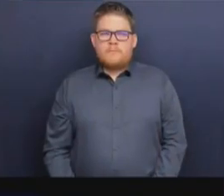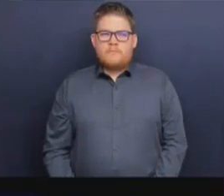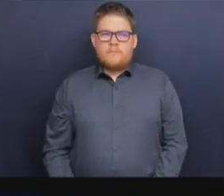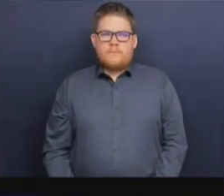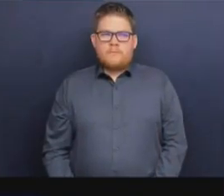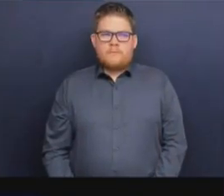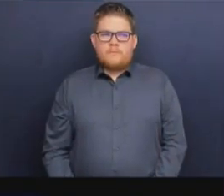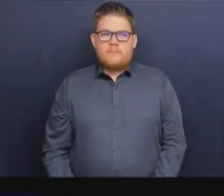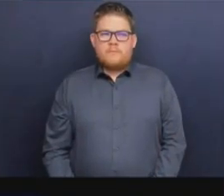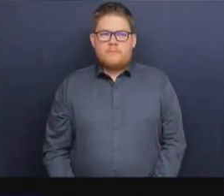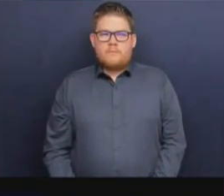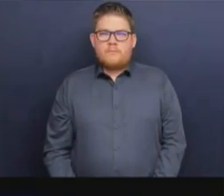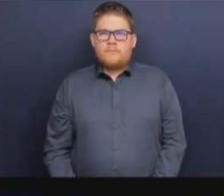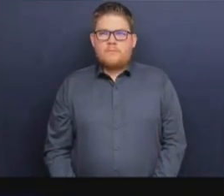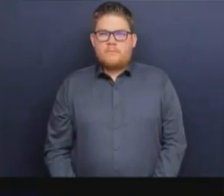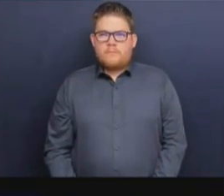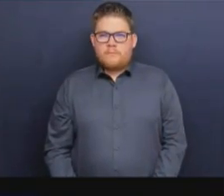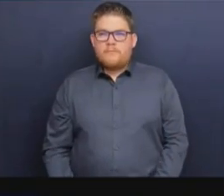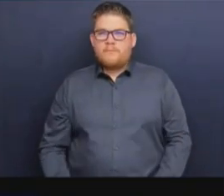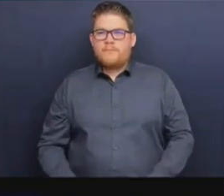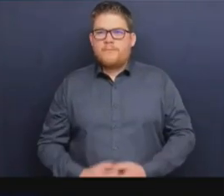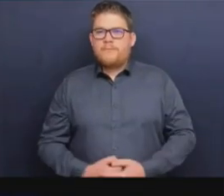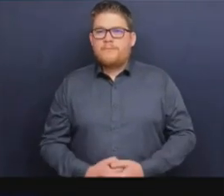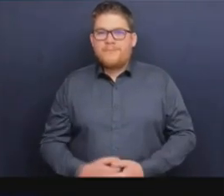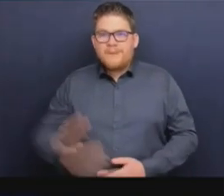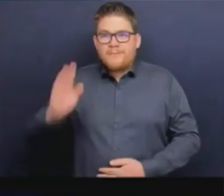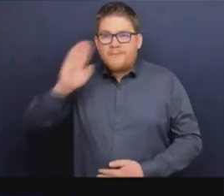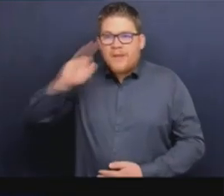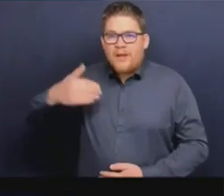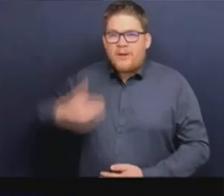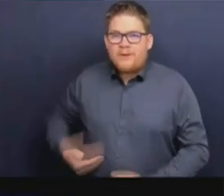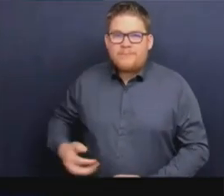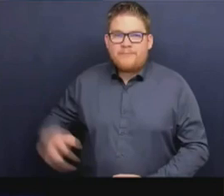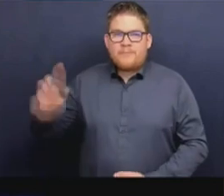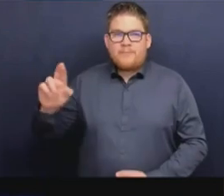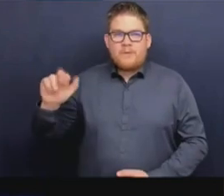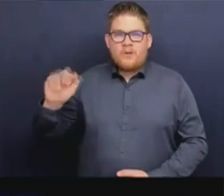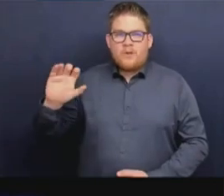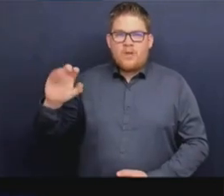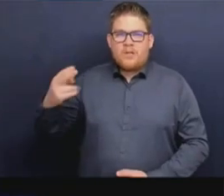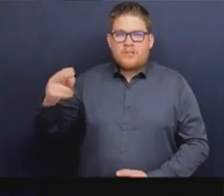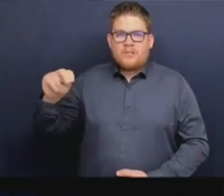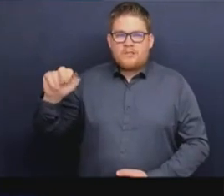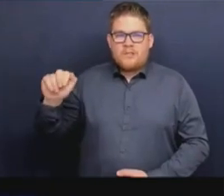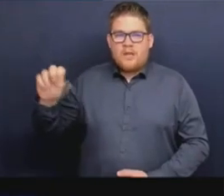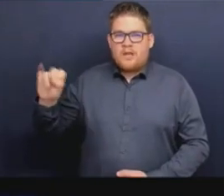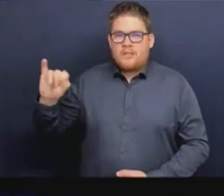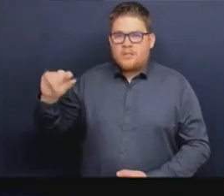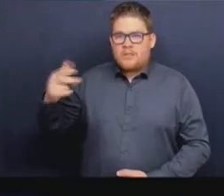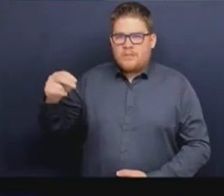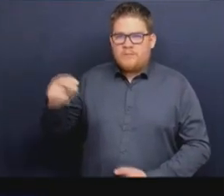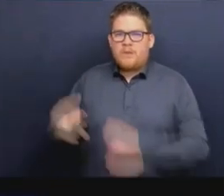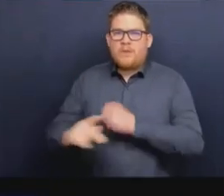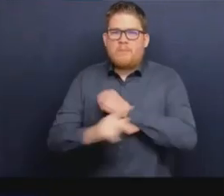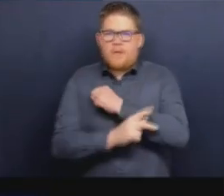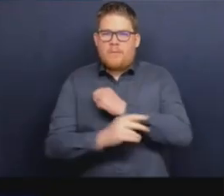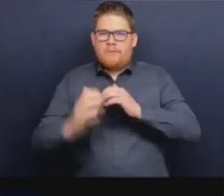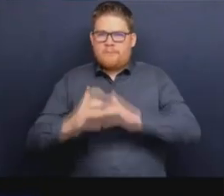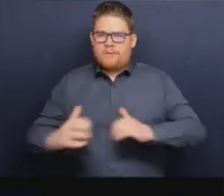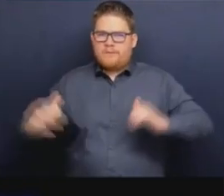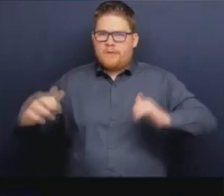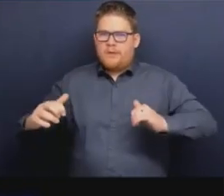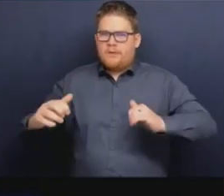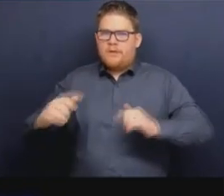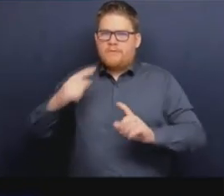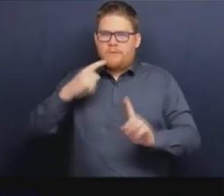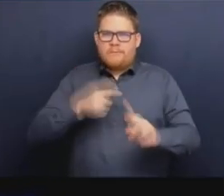I'm Rachna Singh. I'm BC's Parliamentary Secretary for Anti-Racism Initiatives. And I'm so grateful to be here on the territory of the